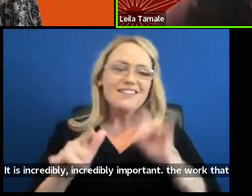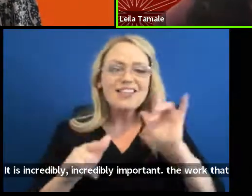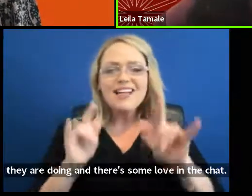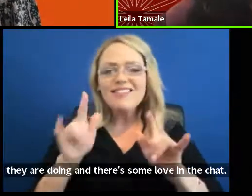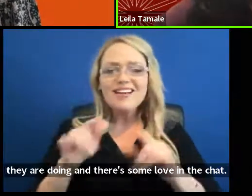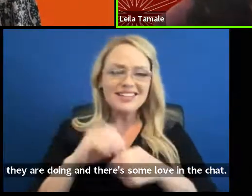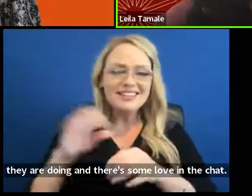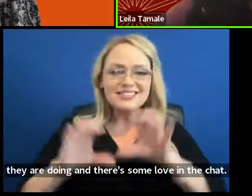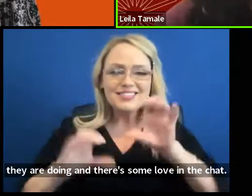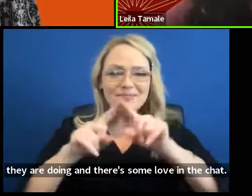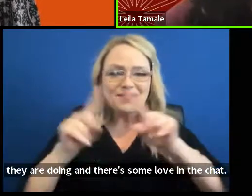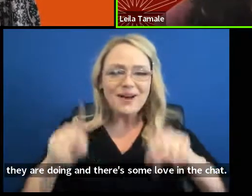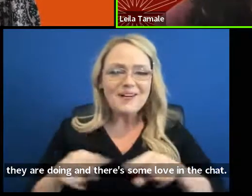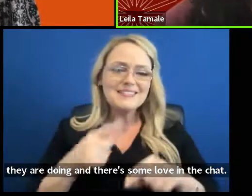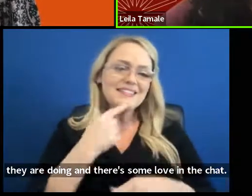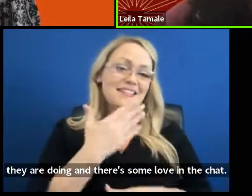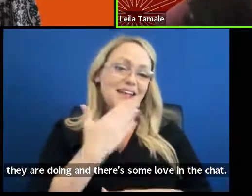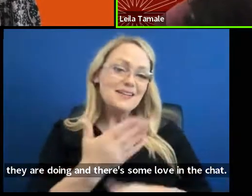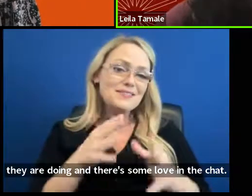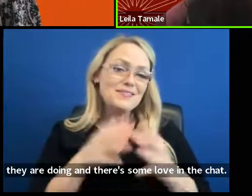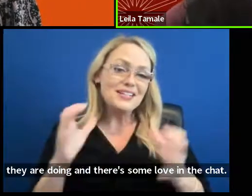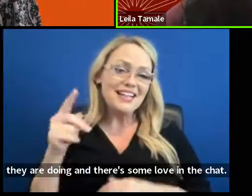thank you so, so much, Kathy.